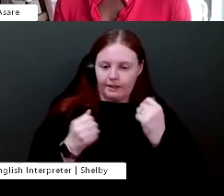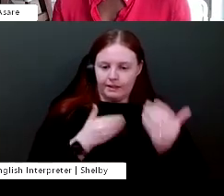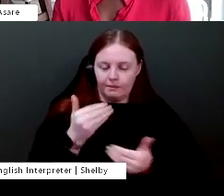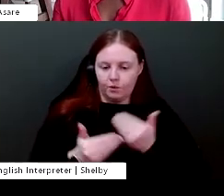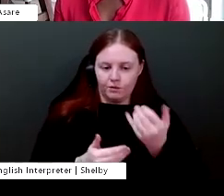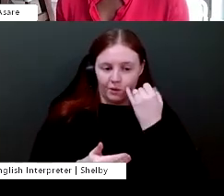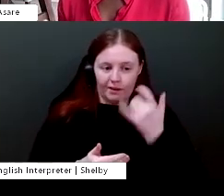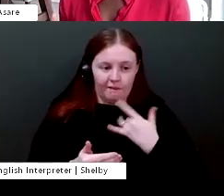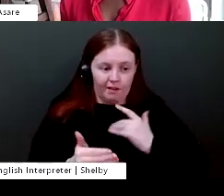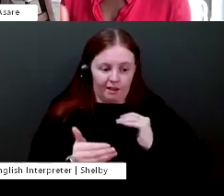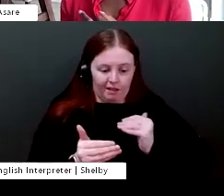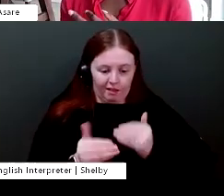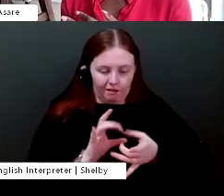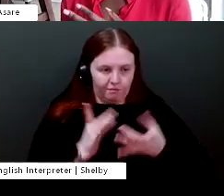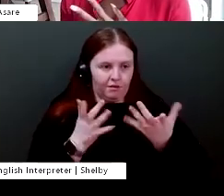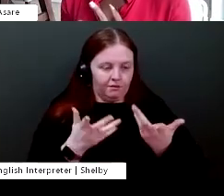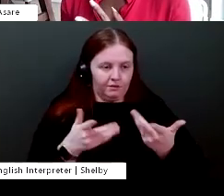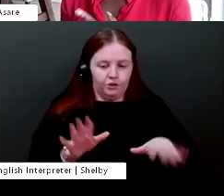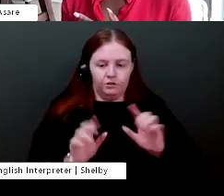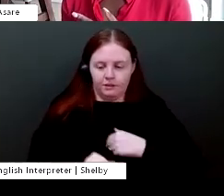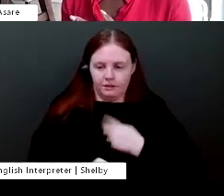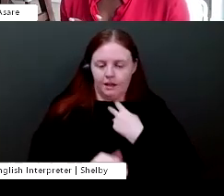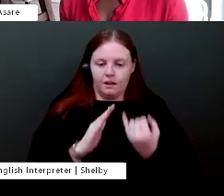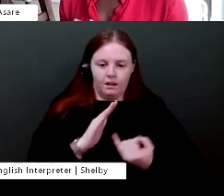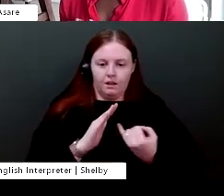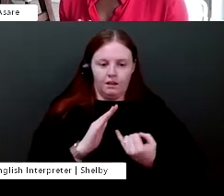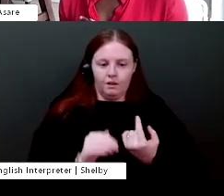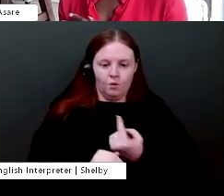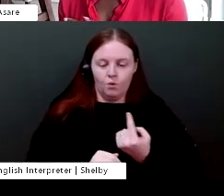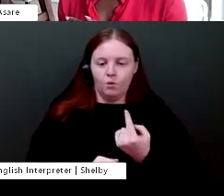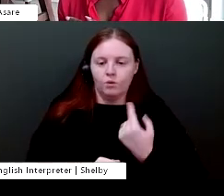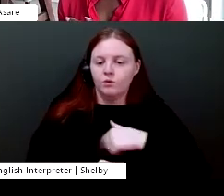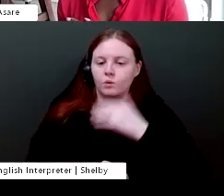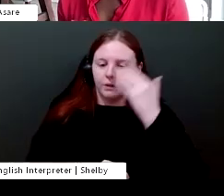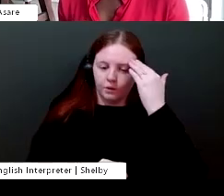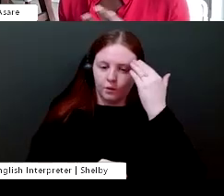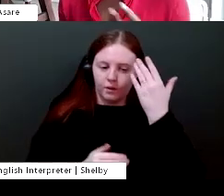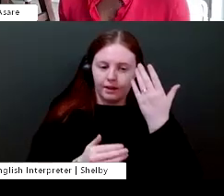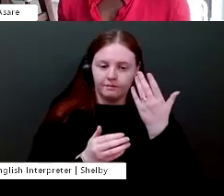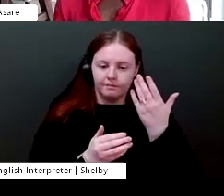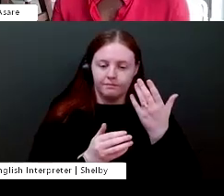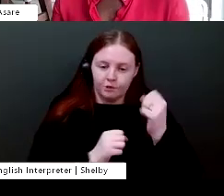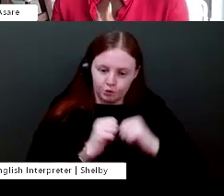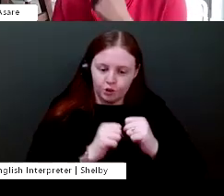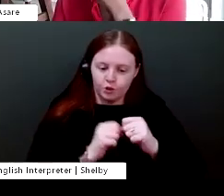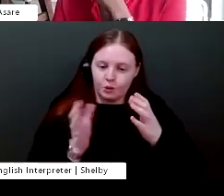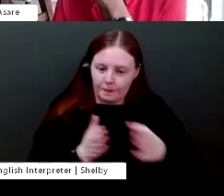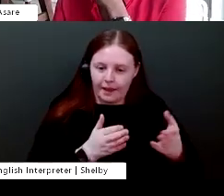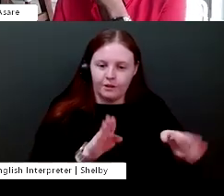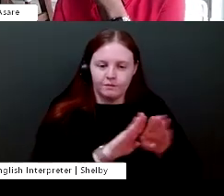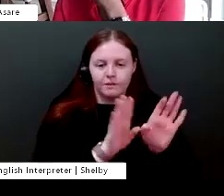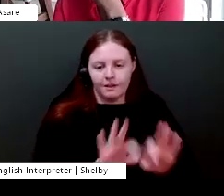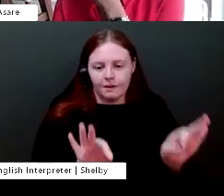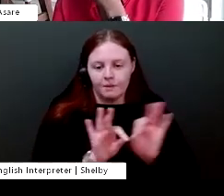And so we recognize that structure for closure is important, and also for staff because it plays a